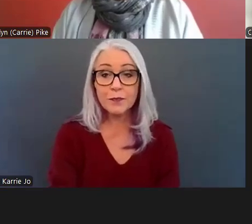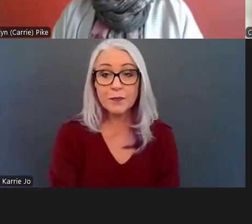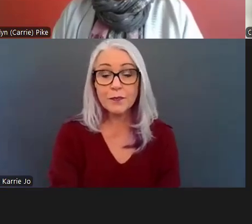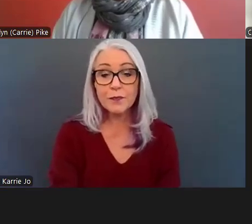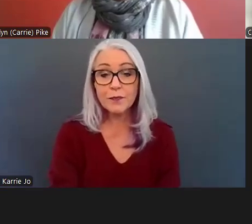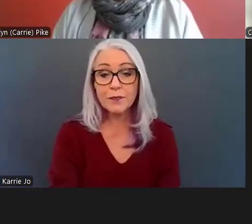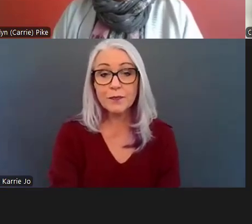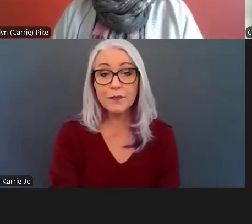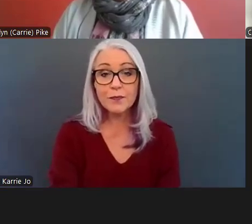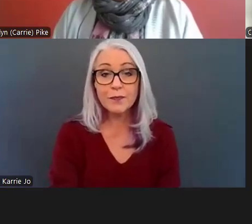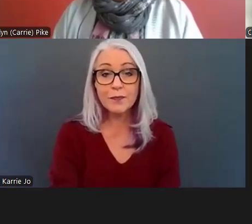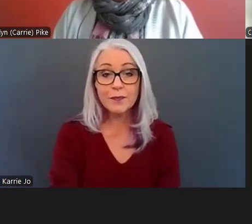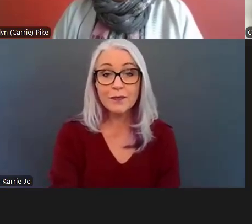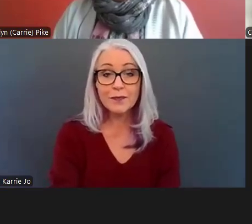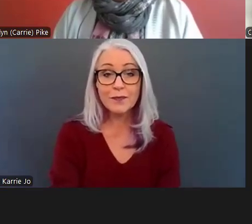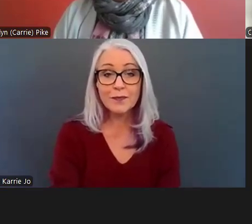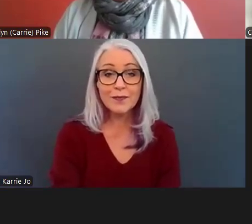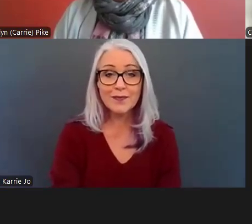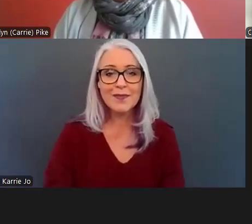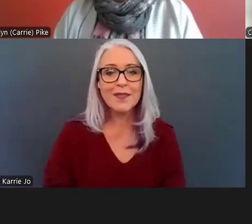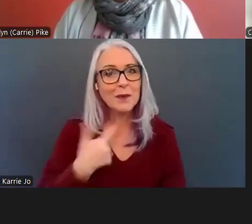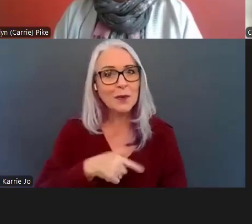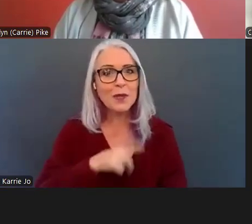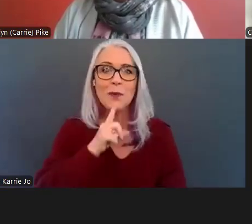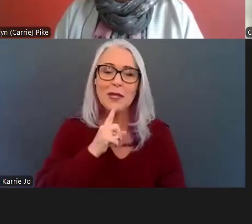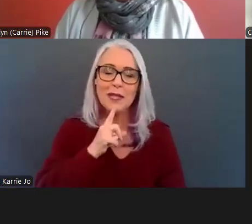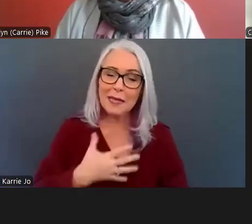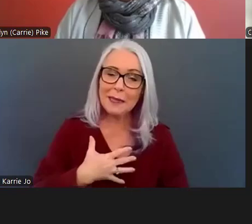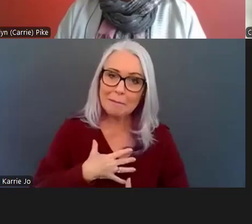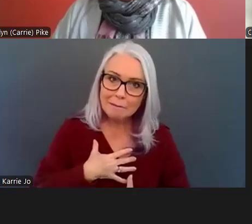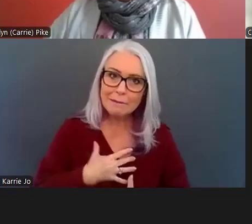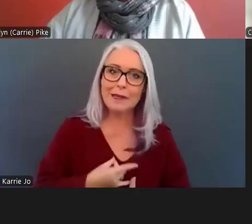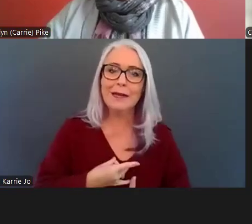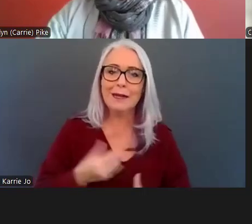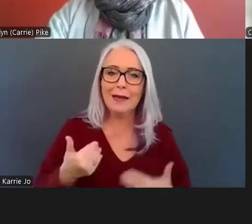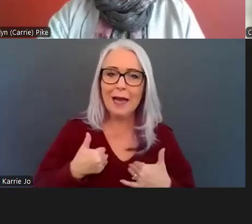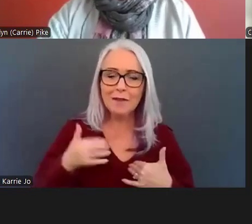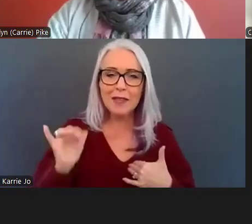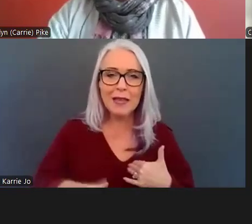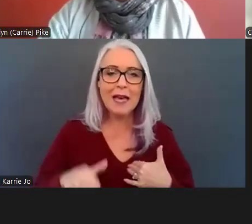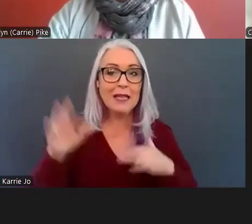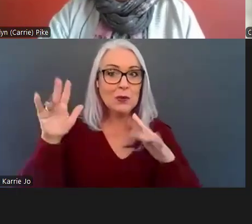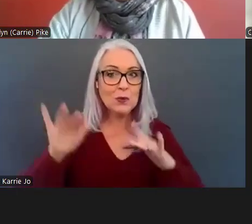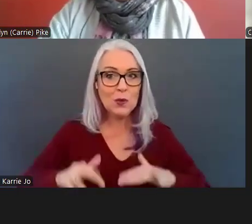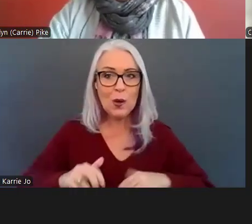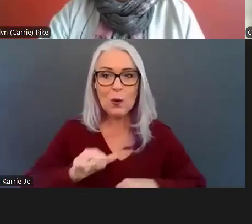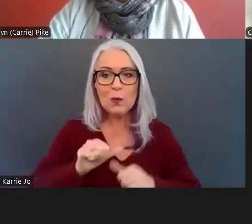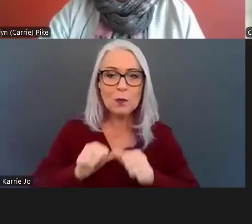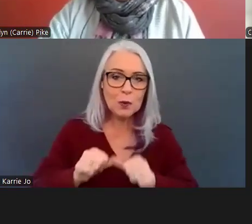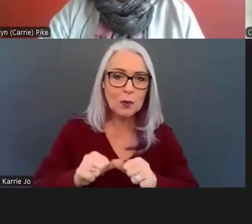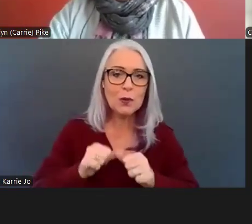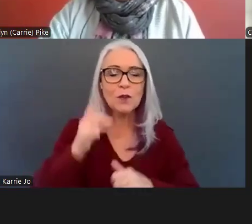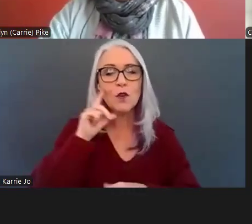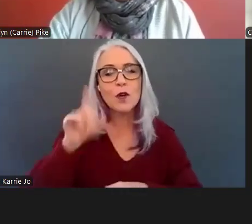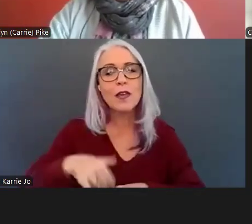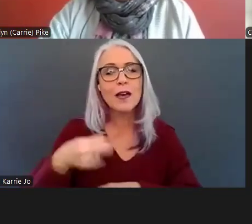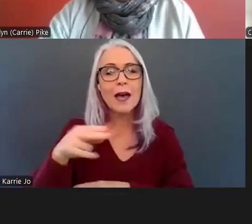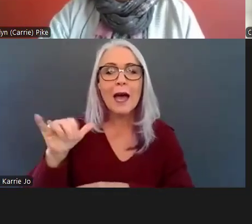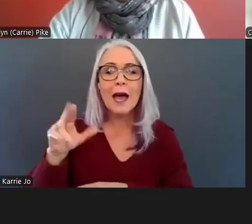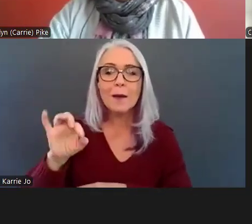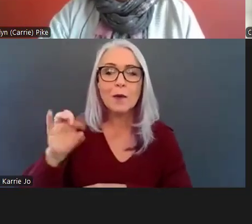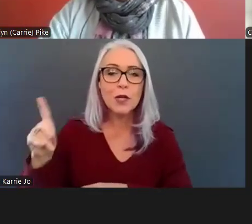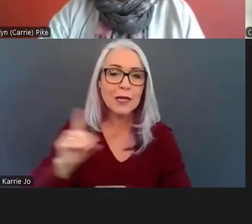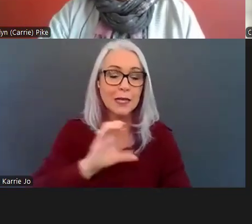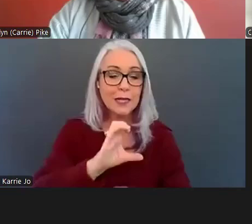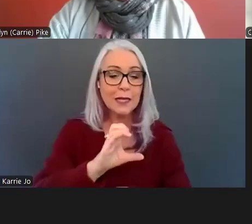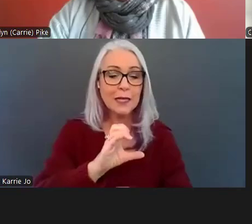Well, I'll just say we like that snowpack when we're trying to get some of those hybrid chestnut going up here, because the parent trees